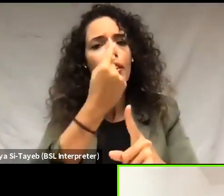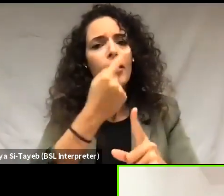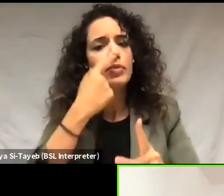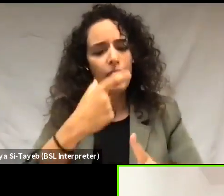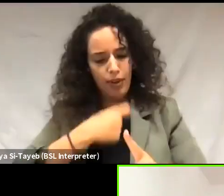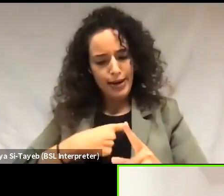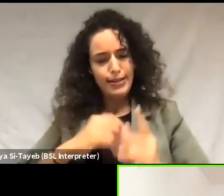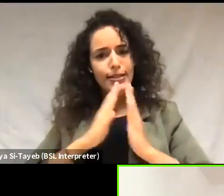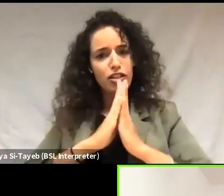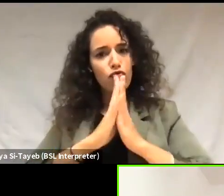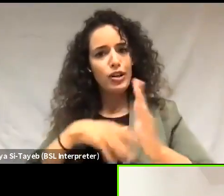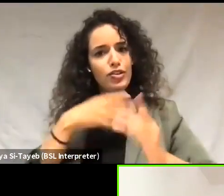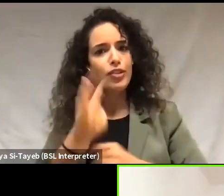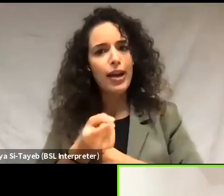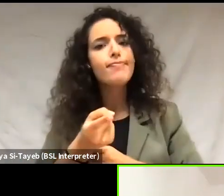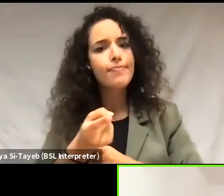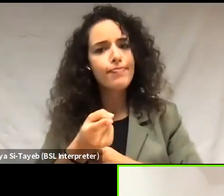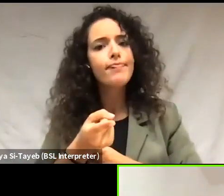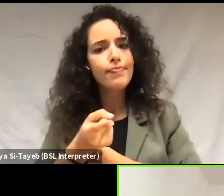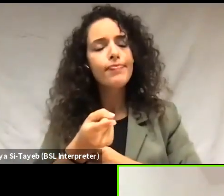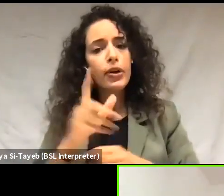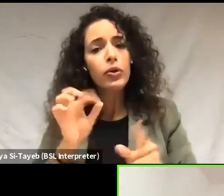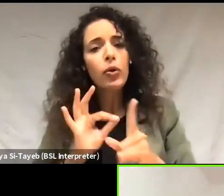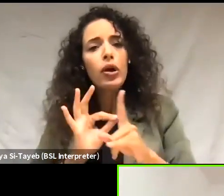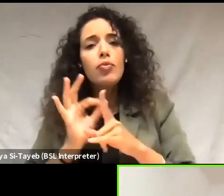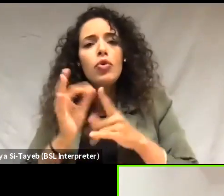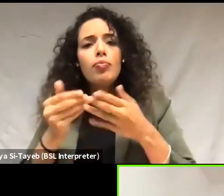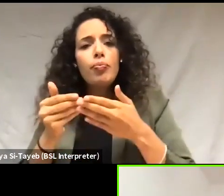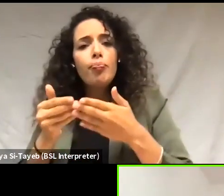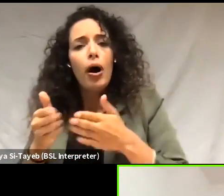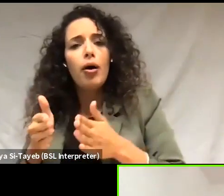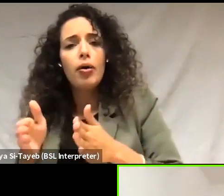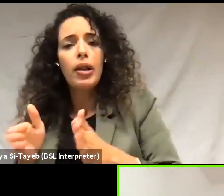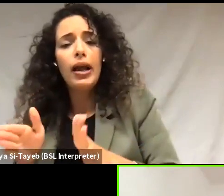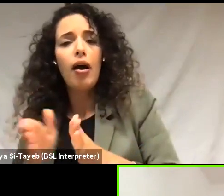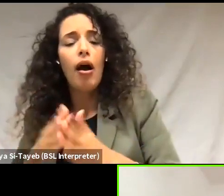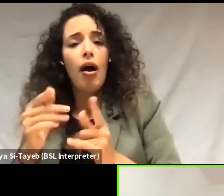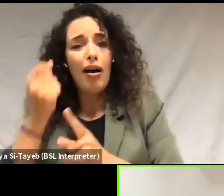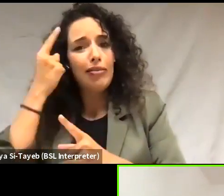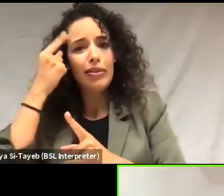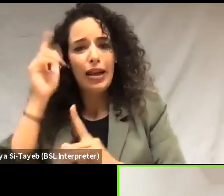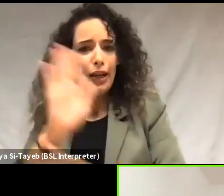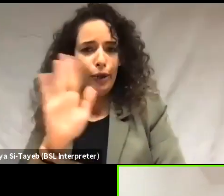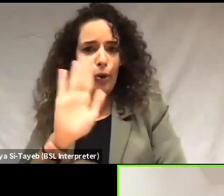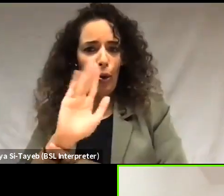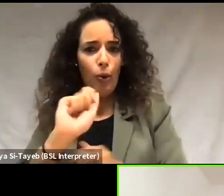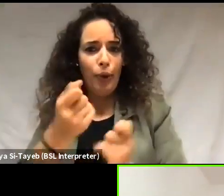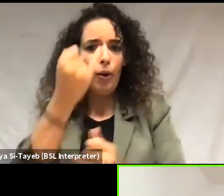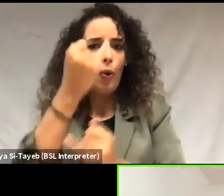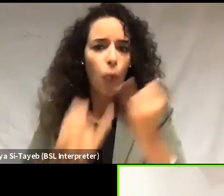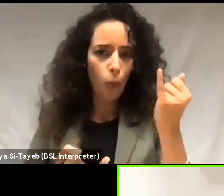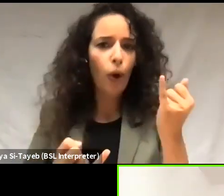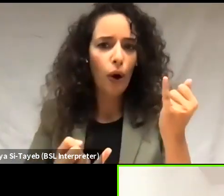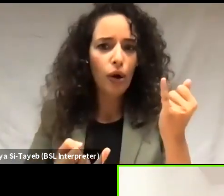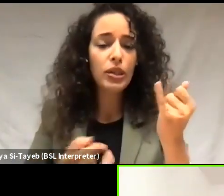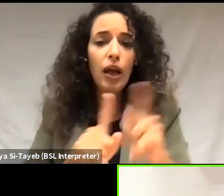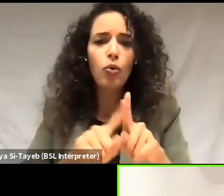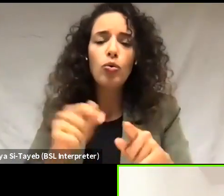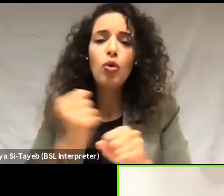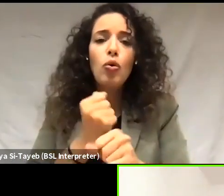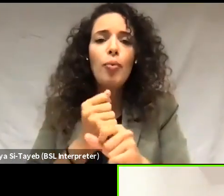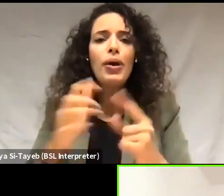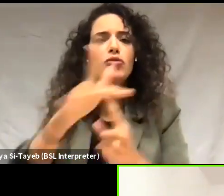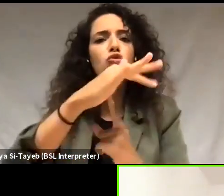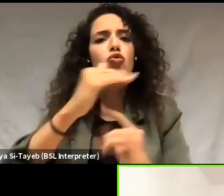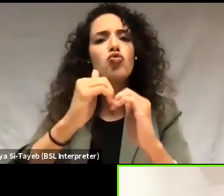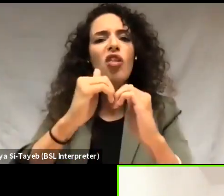public understanding and leads to many social deep divides. So in 2018, I think many people here may